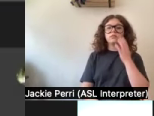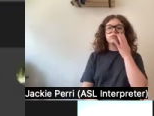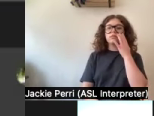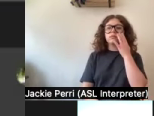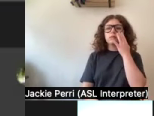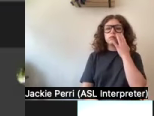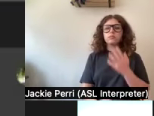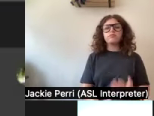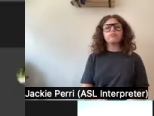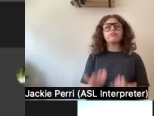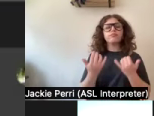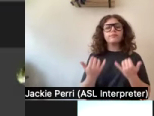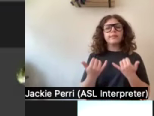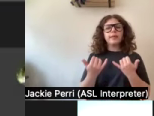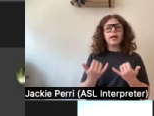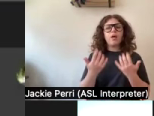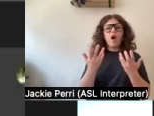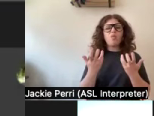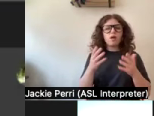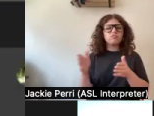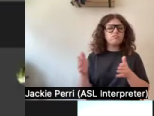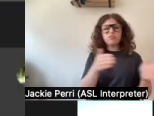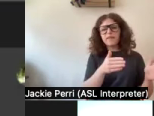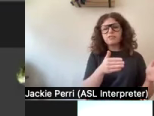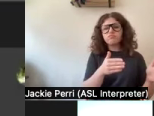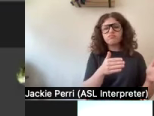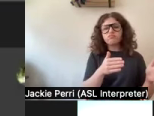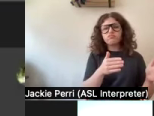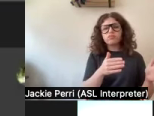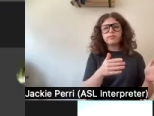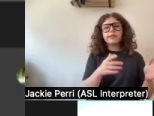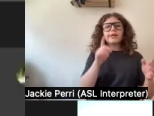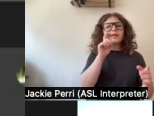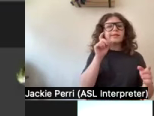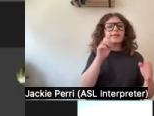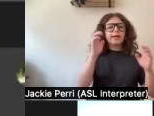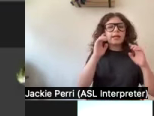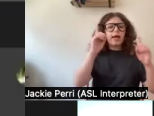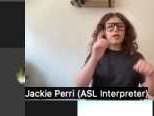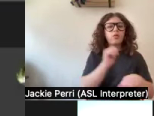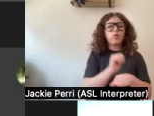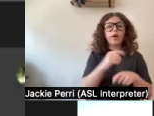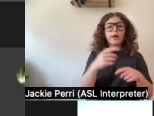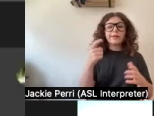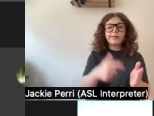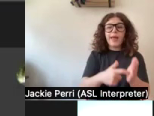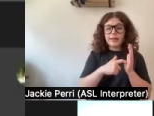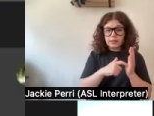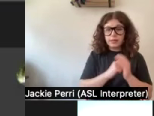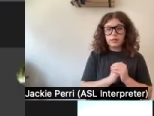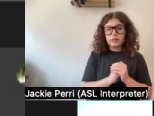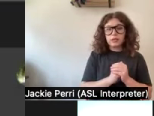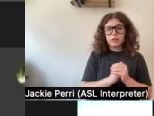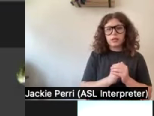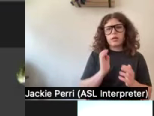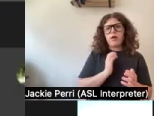So I want to share. I want to pivot to the sex ed work demands and why, and what our